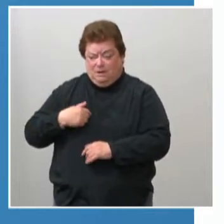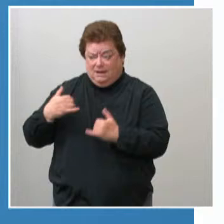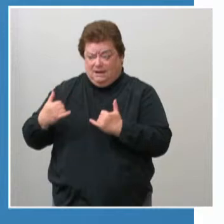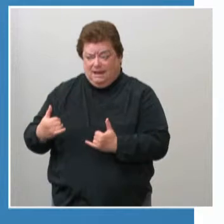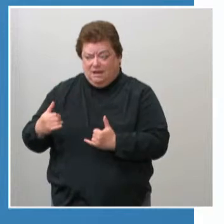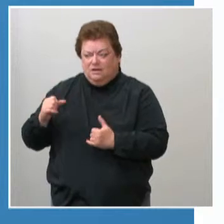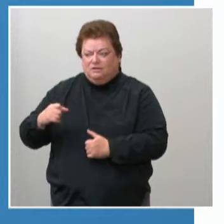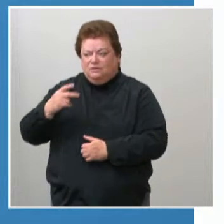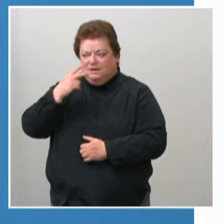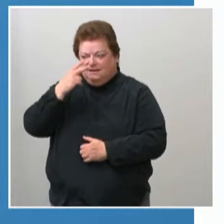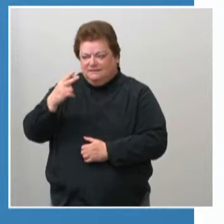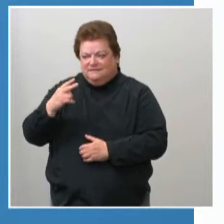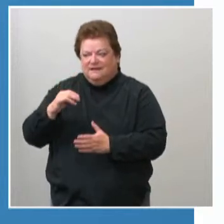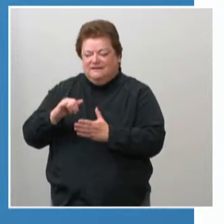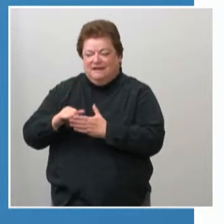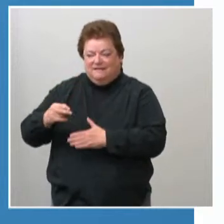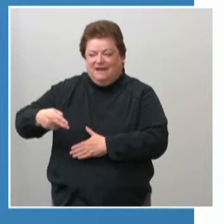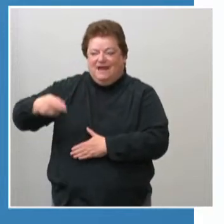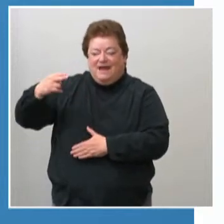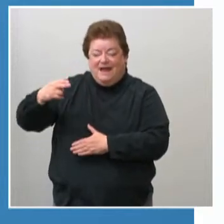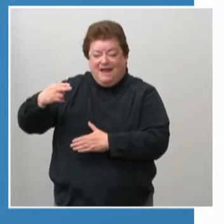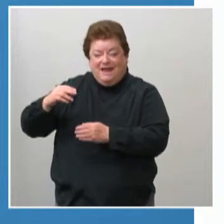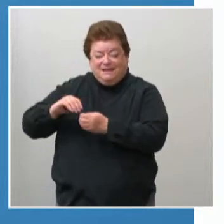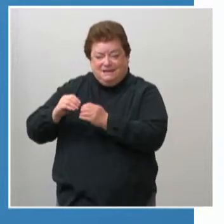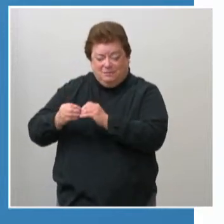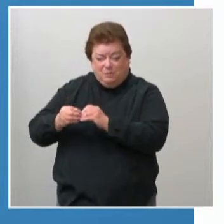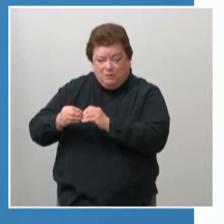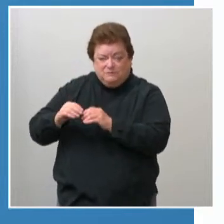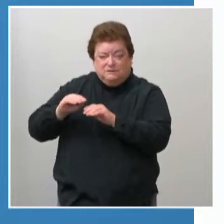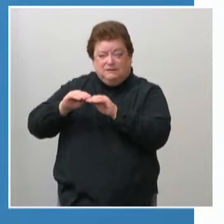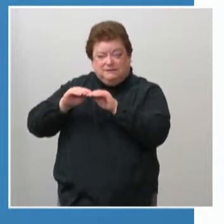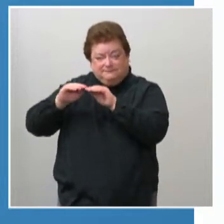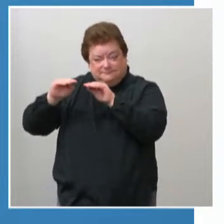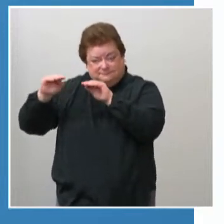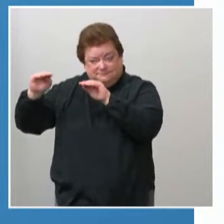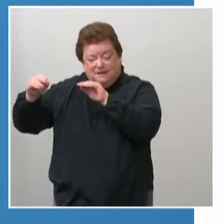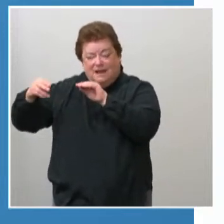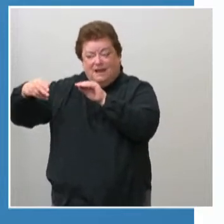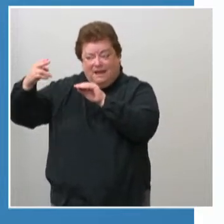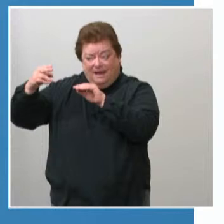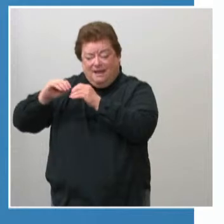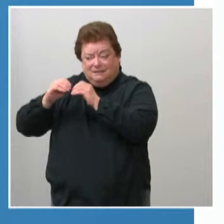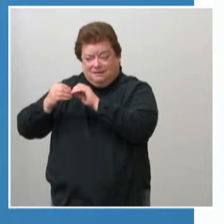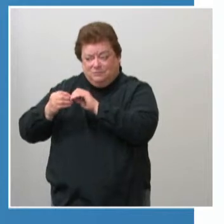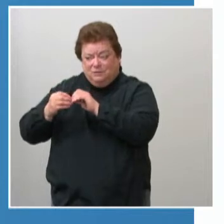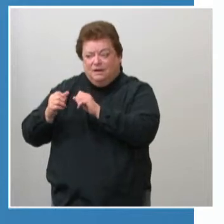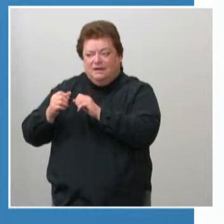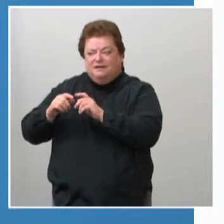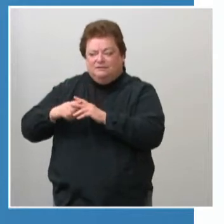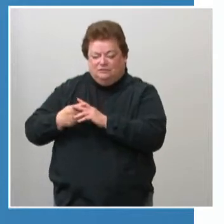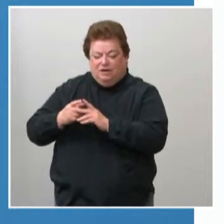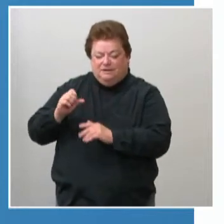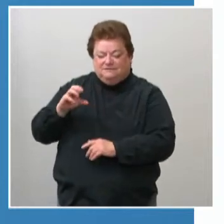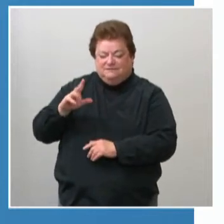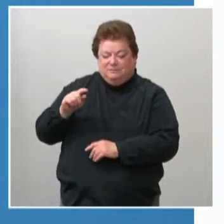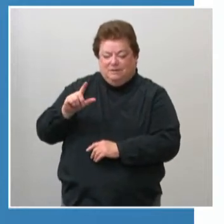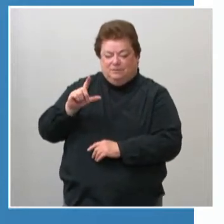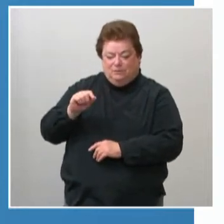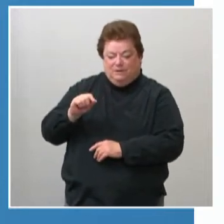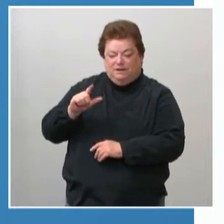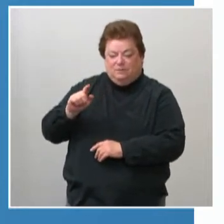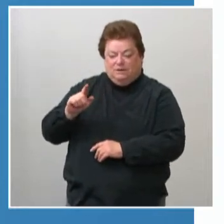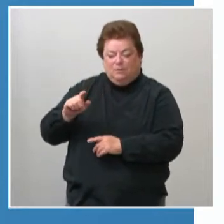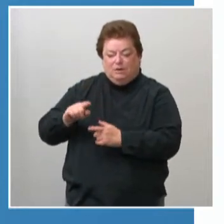can see the sustained high level of hospitalized patients beginning back in September of 2021 through